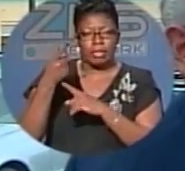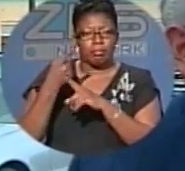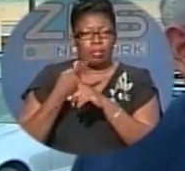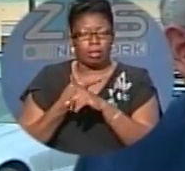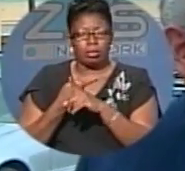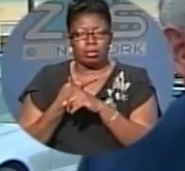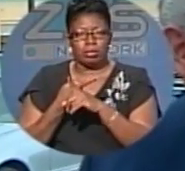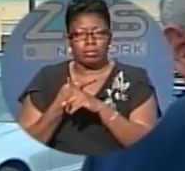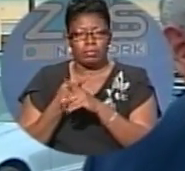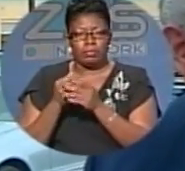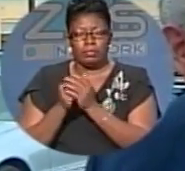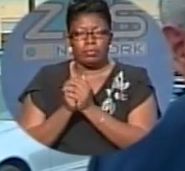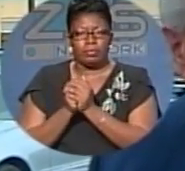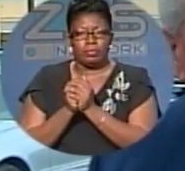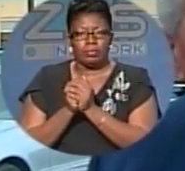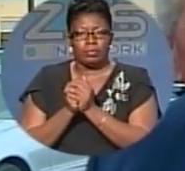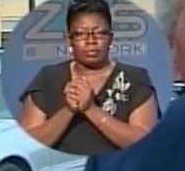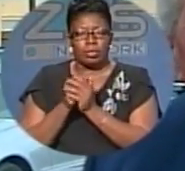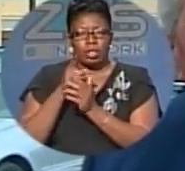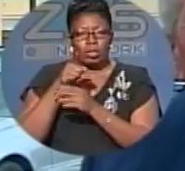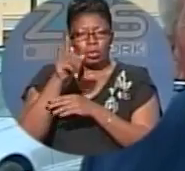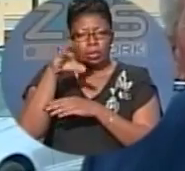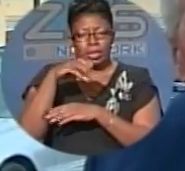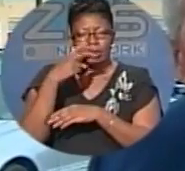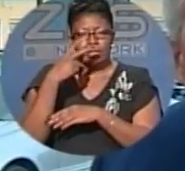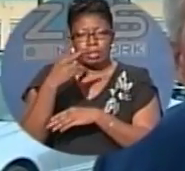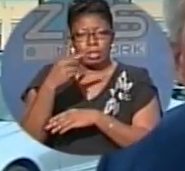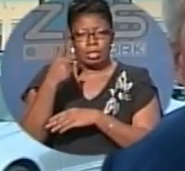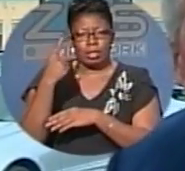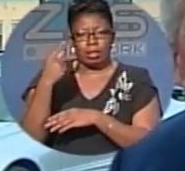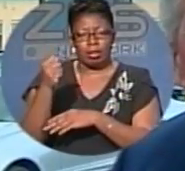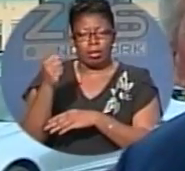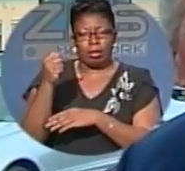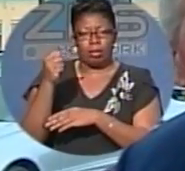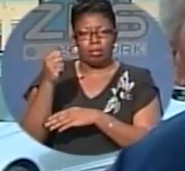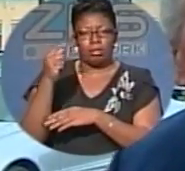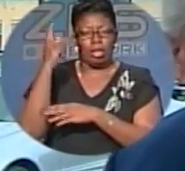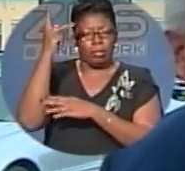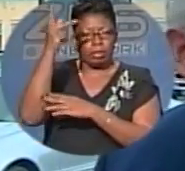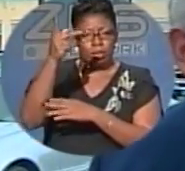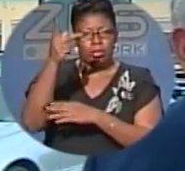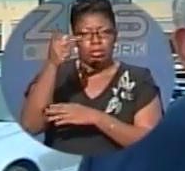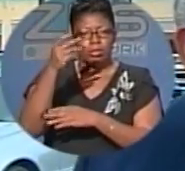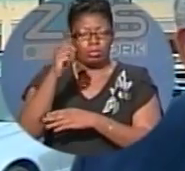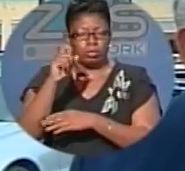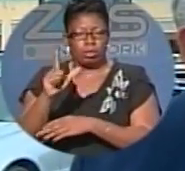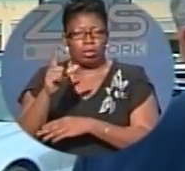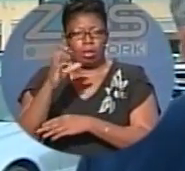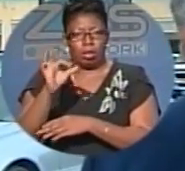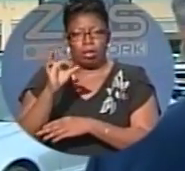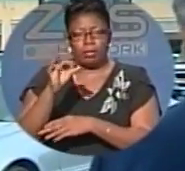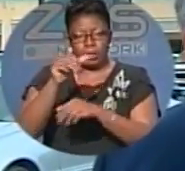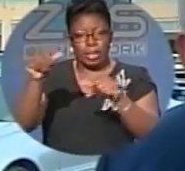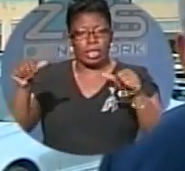or whatever, you could see the potential of the area and you could see the needs of the people.